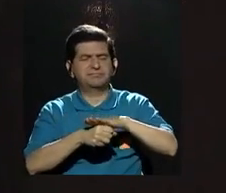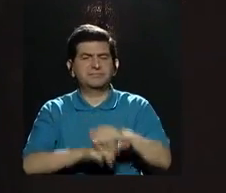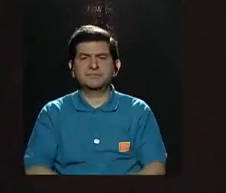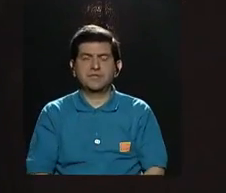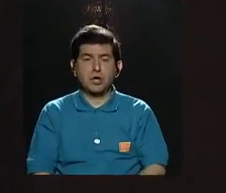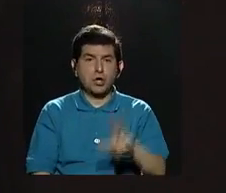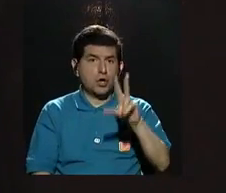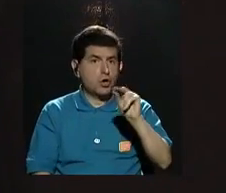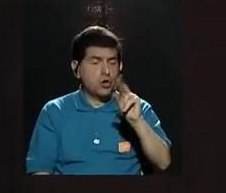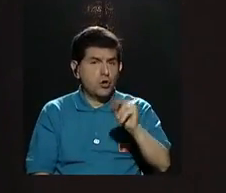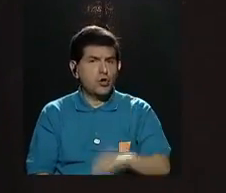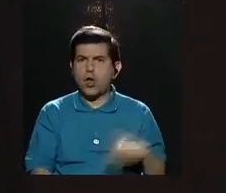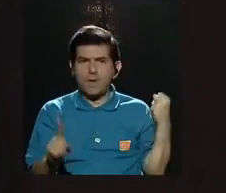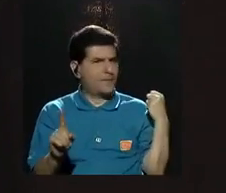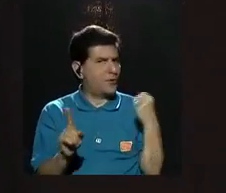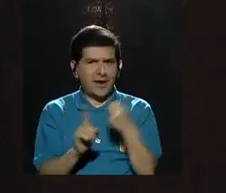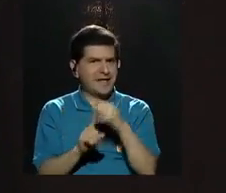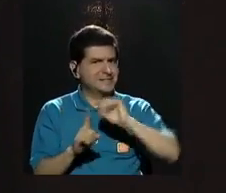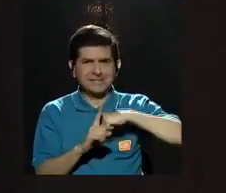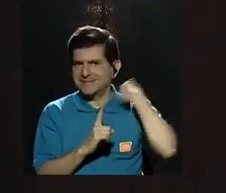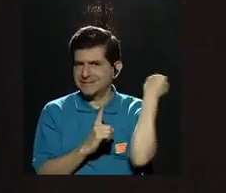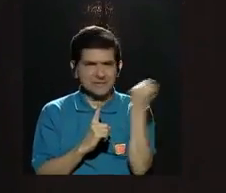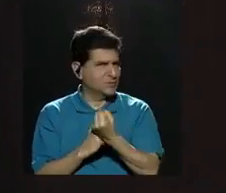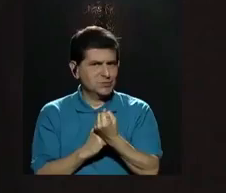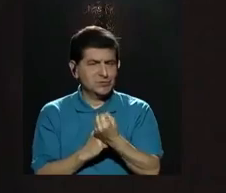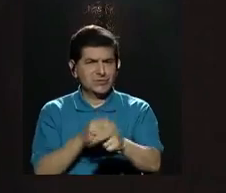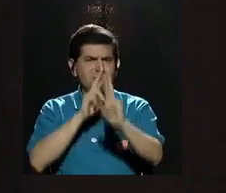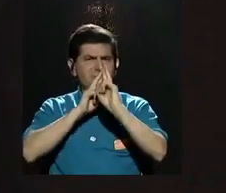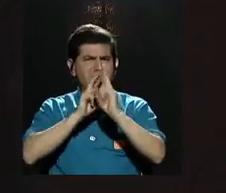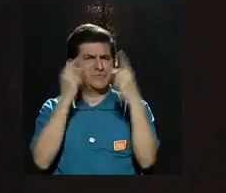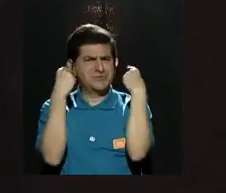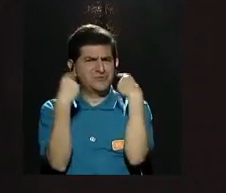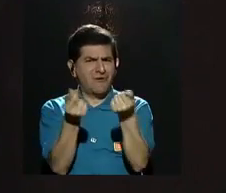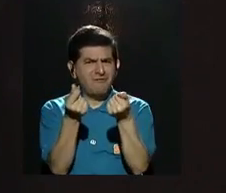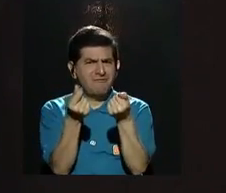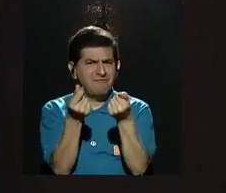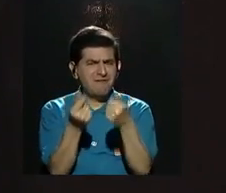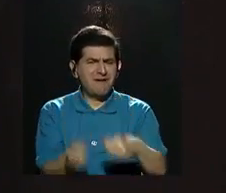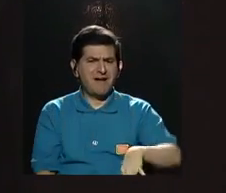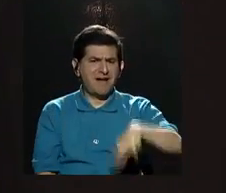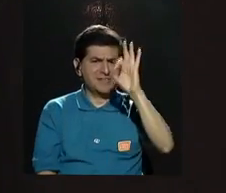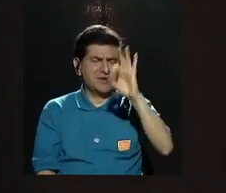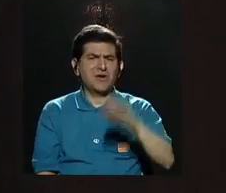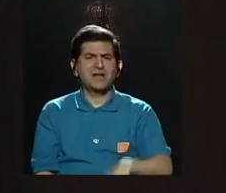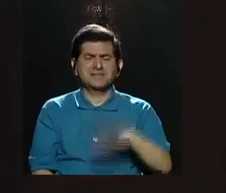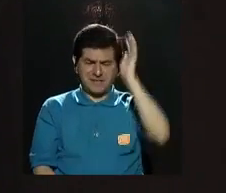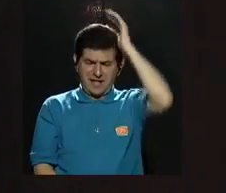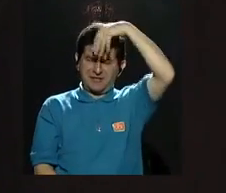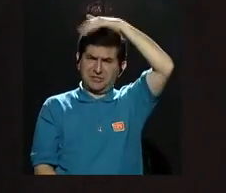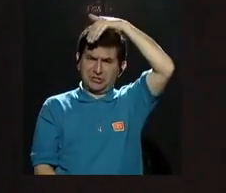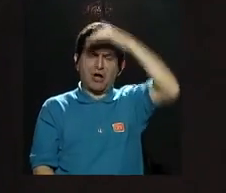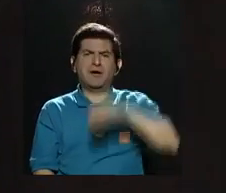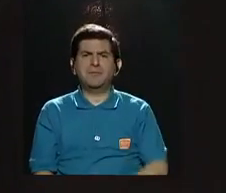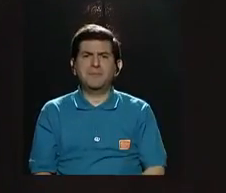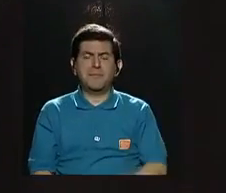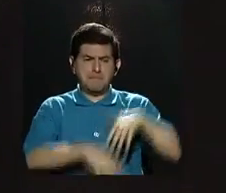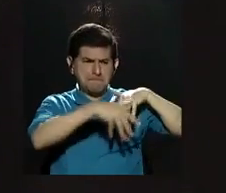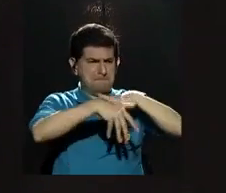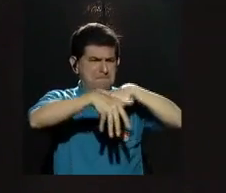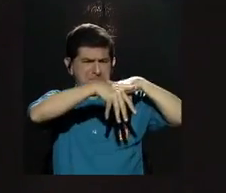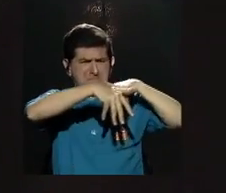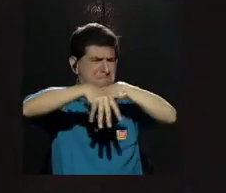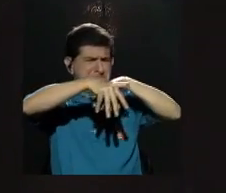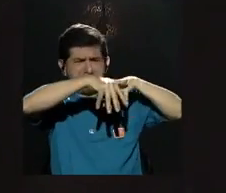accidental that the immediate response to Trump's election was a massive march led